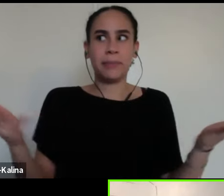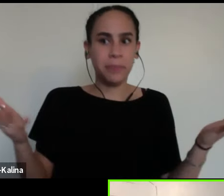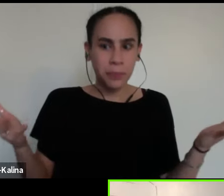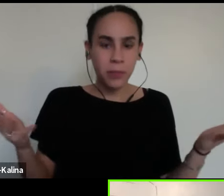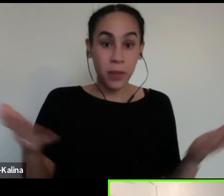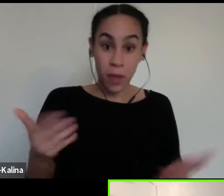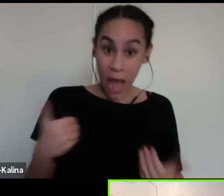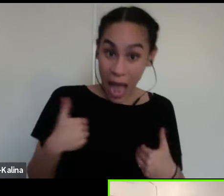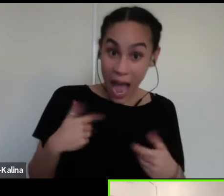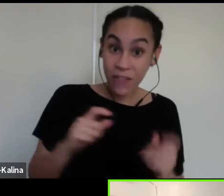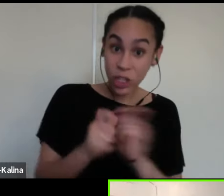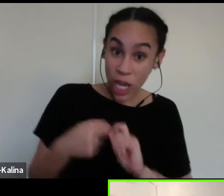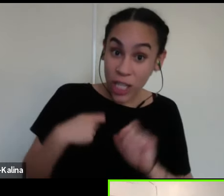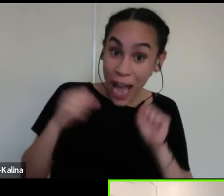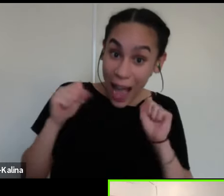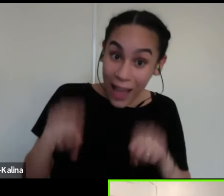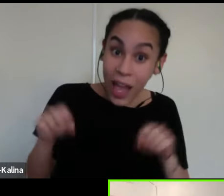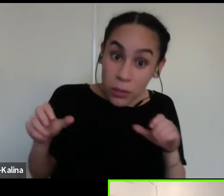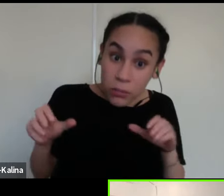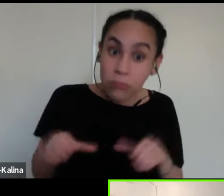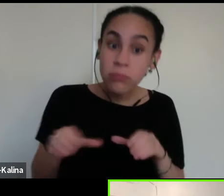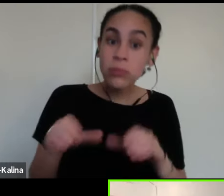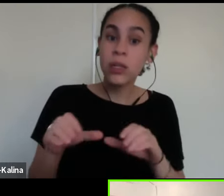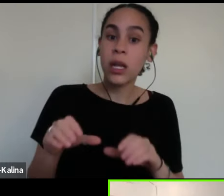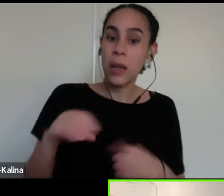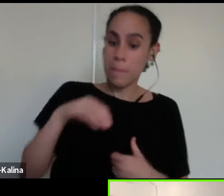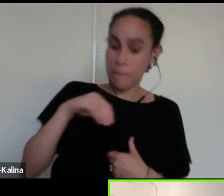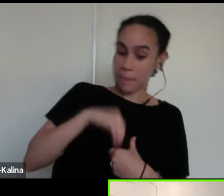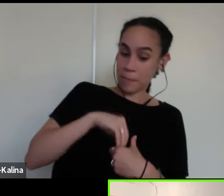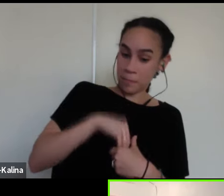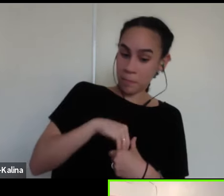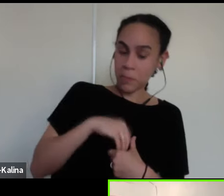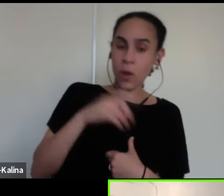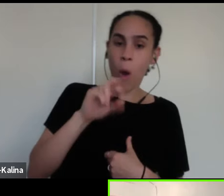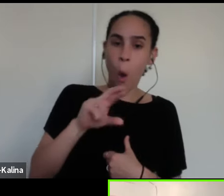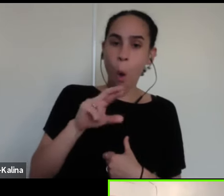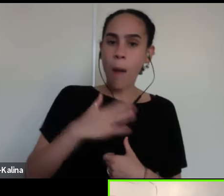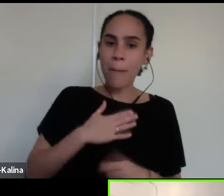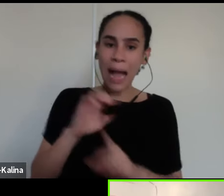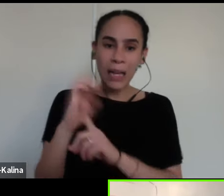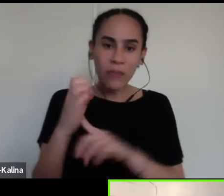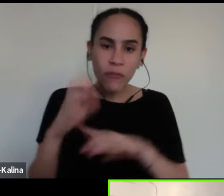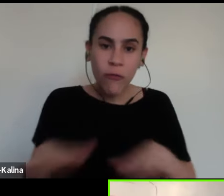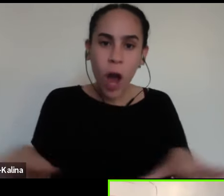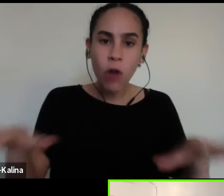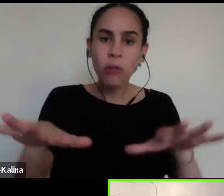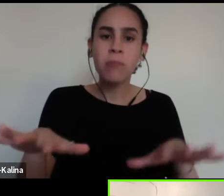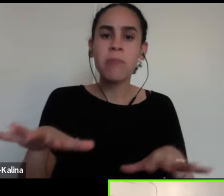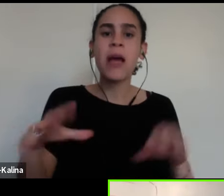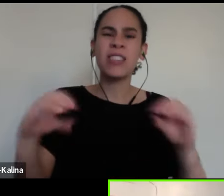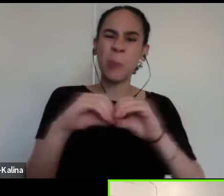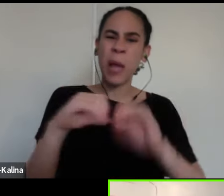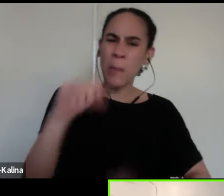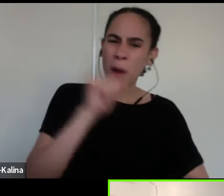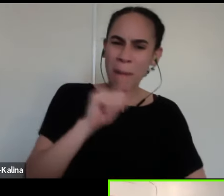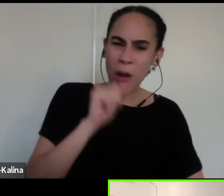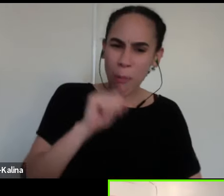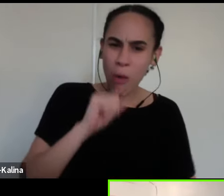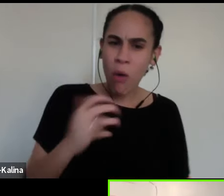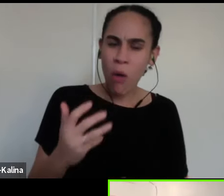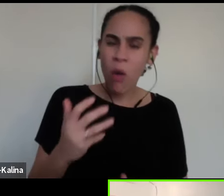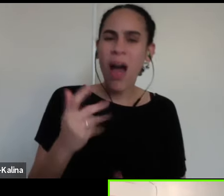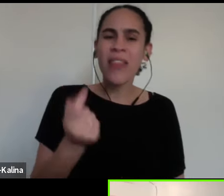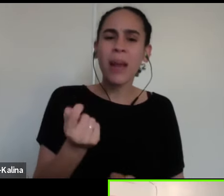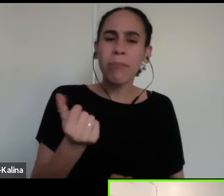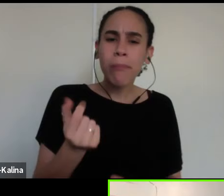change I can make in me or in my surroundings and my environment to make it that much more bearable? And then let's do that by increments.